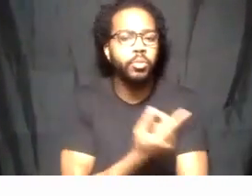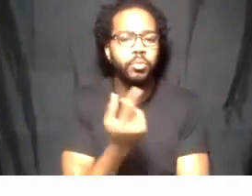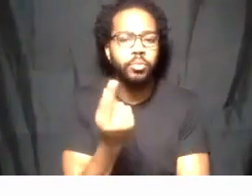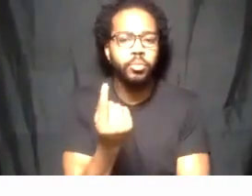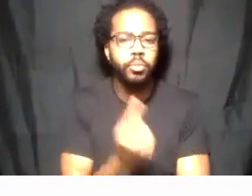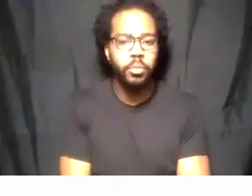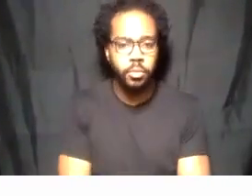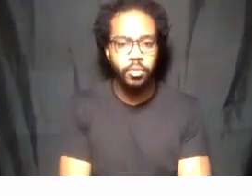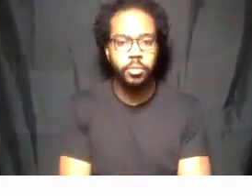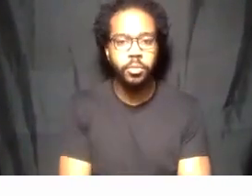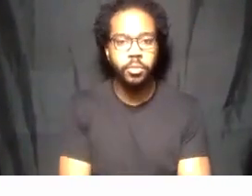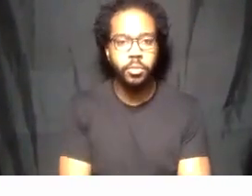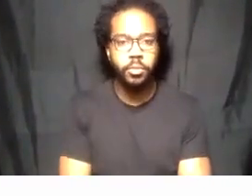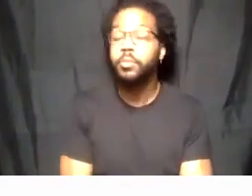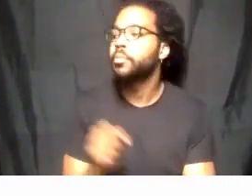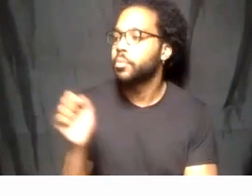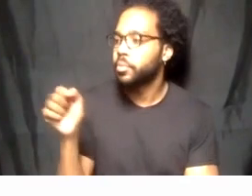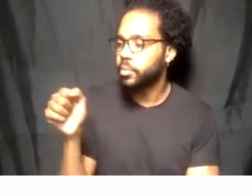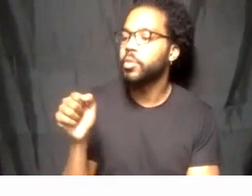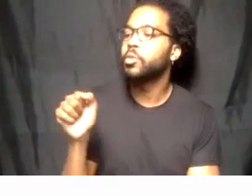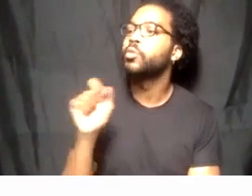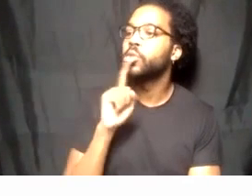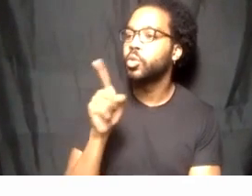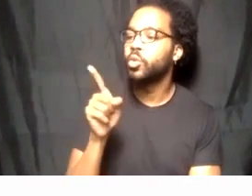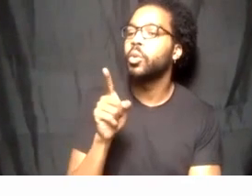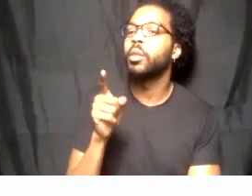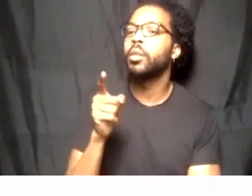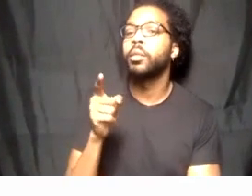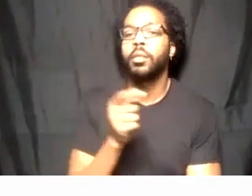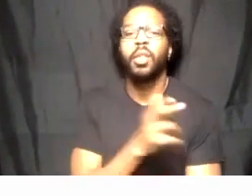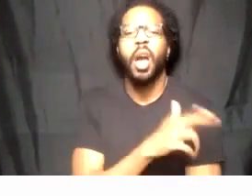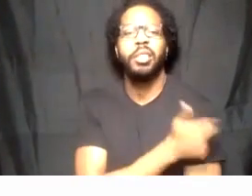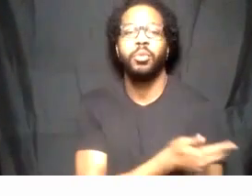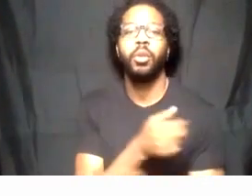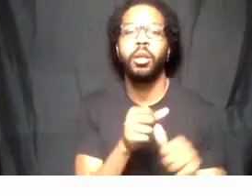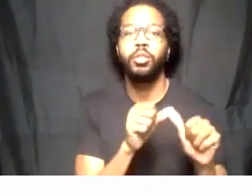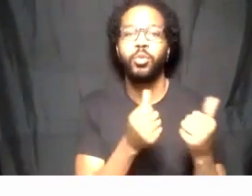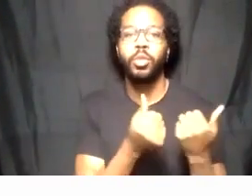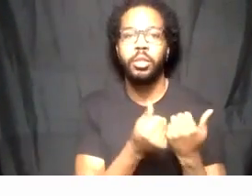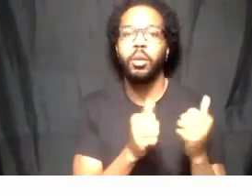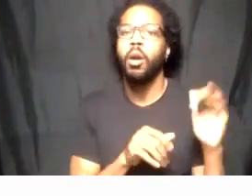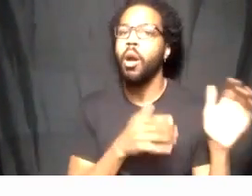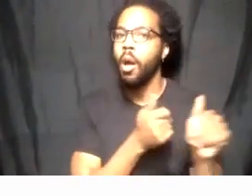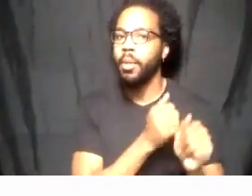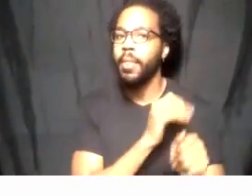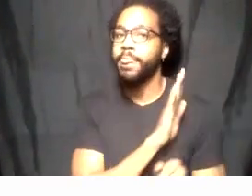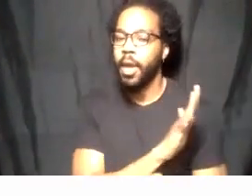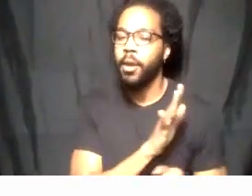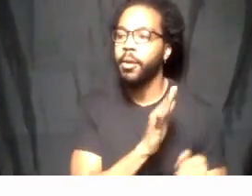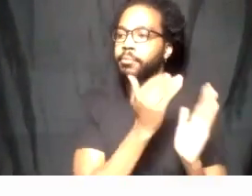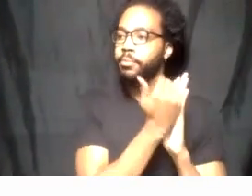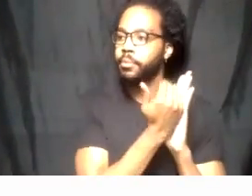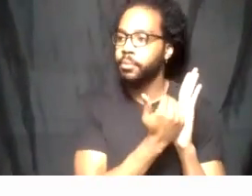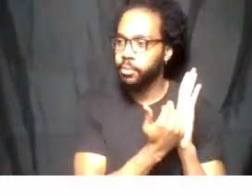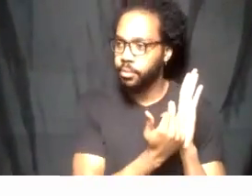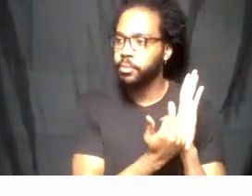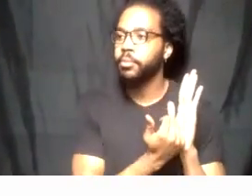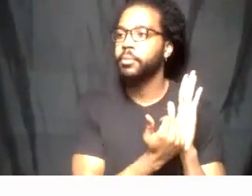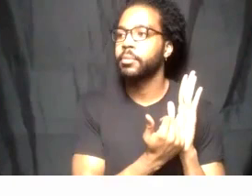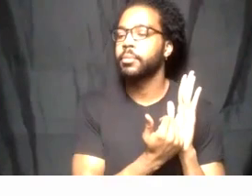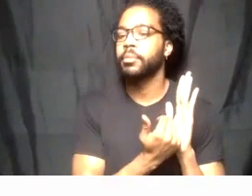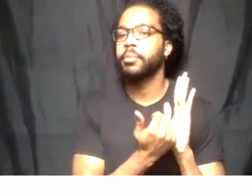So this is true. The Hospital Association updated their guidance, and we, as soon as it was updated, we